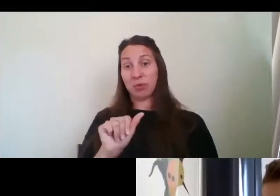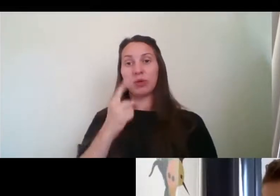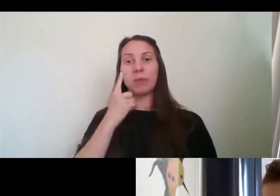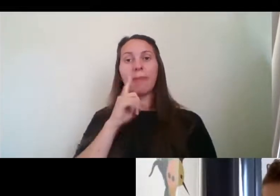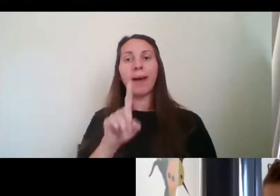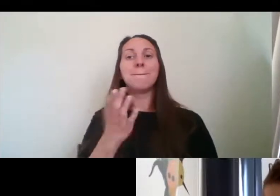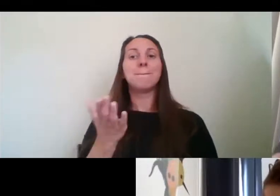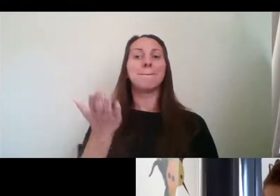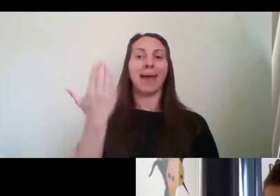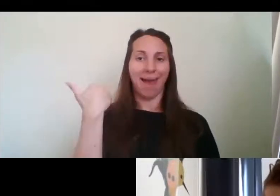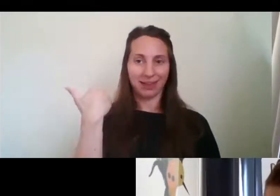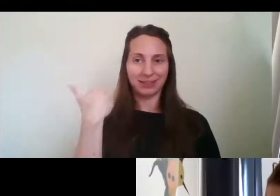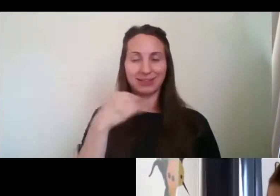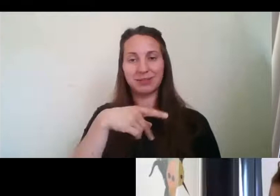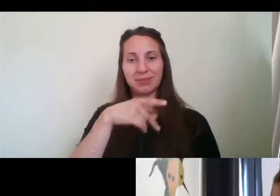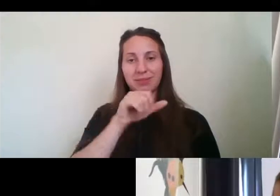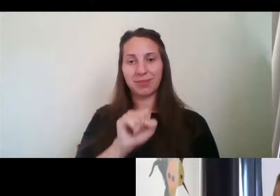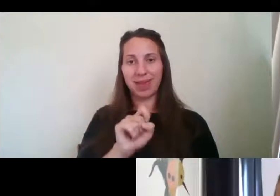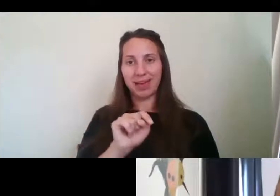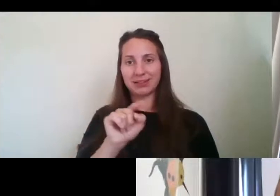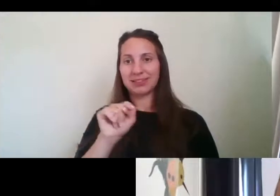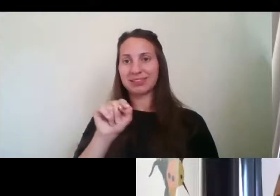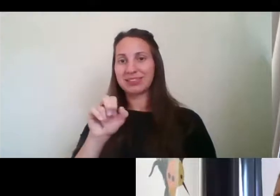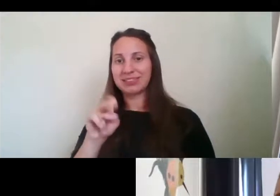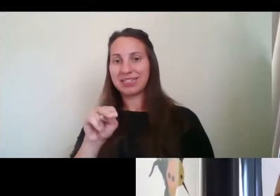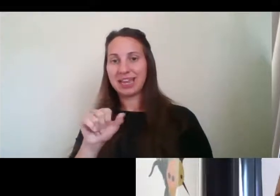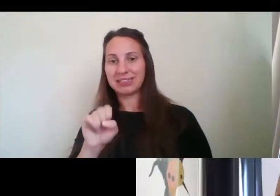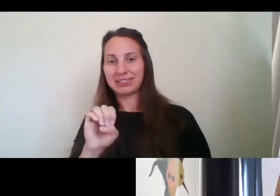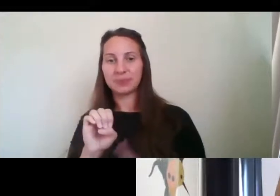I mean, I think that usually when we use the word disabled, we're